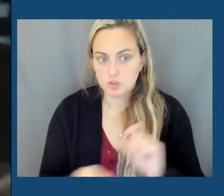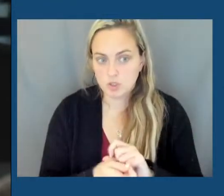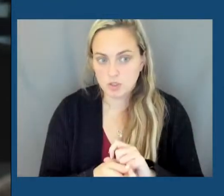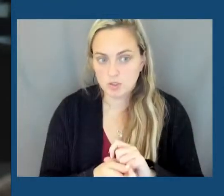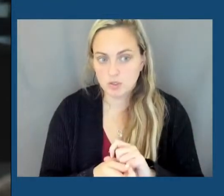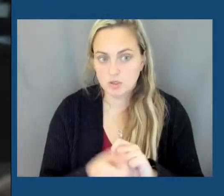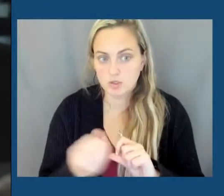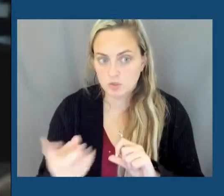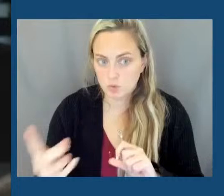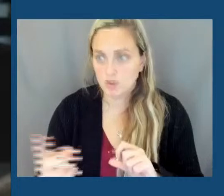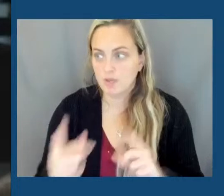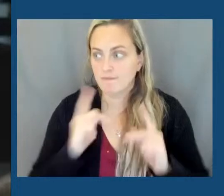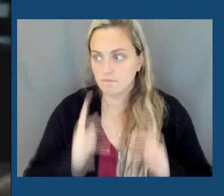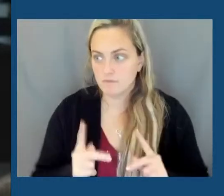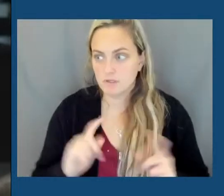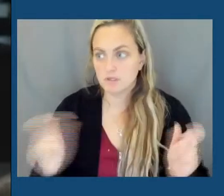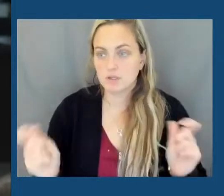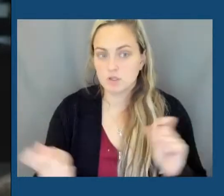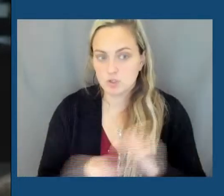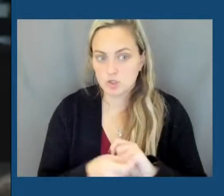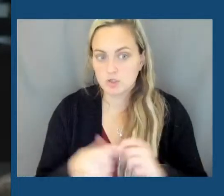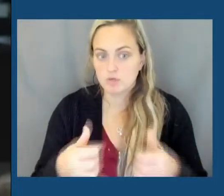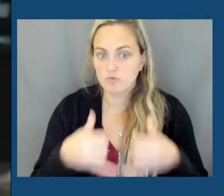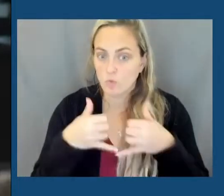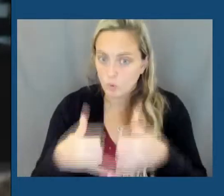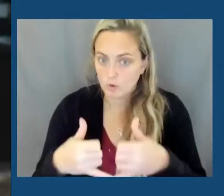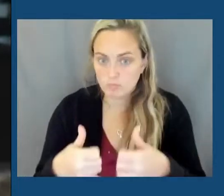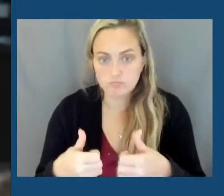they physically changed it, and they got rewarded for it.